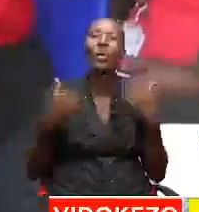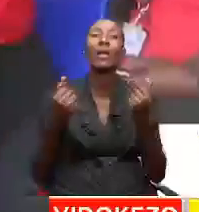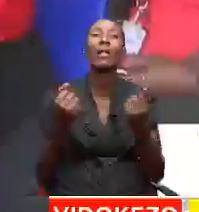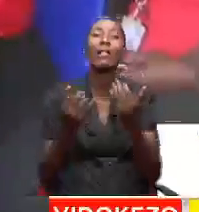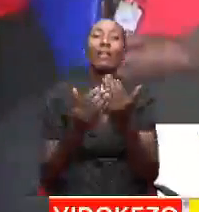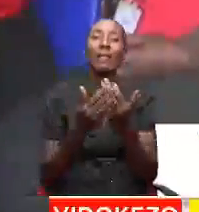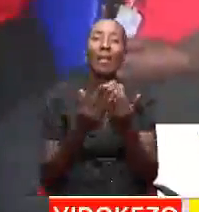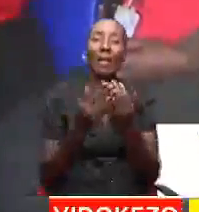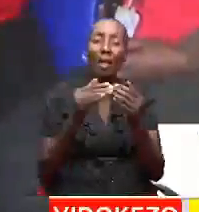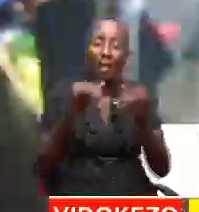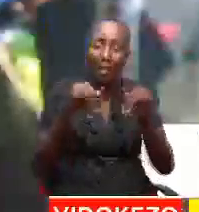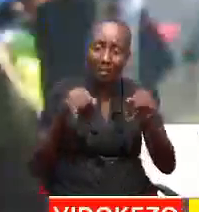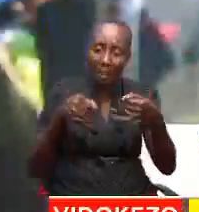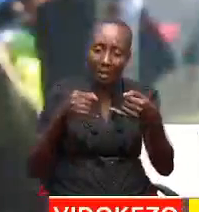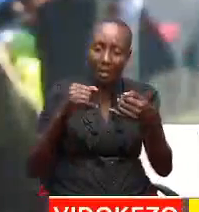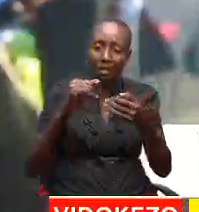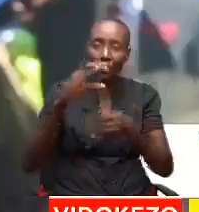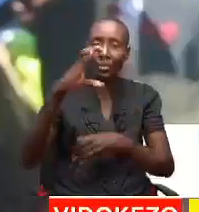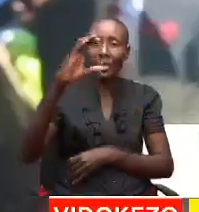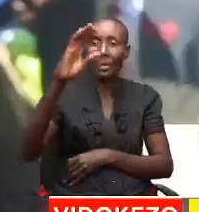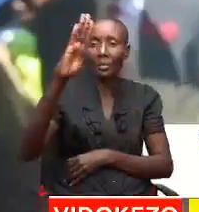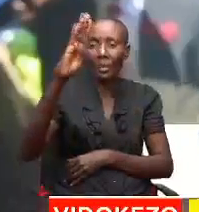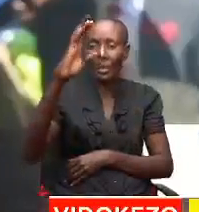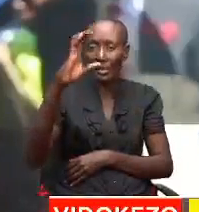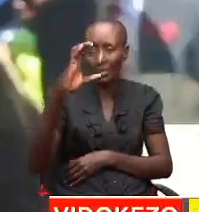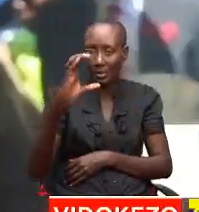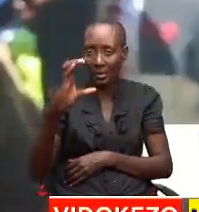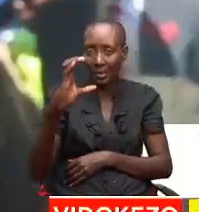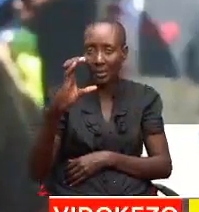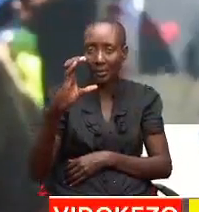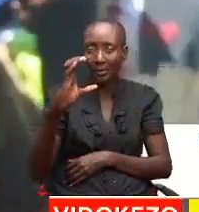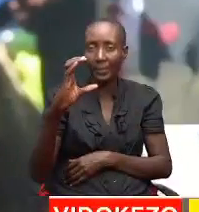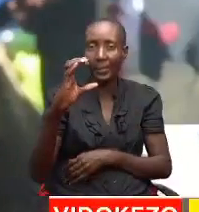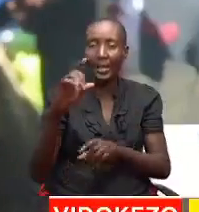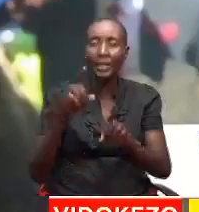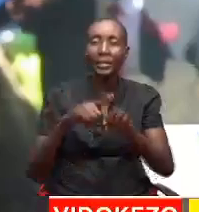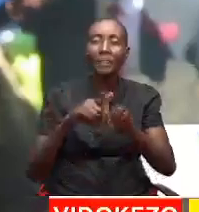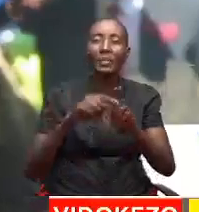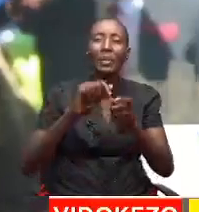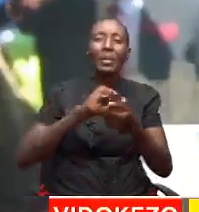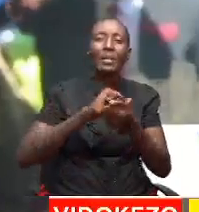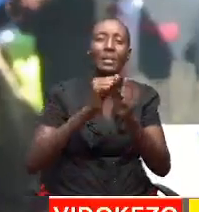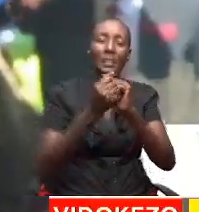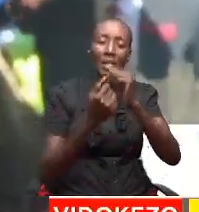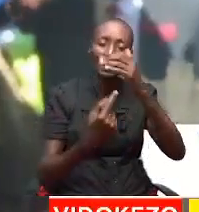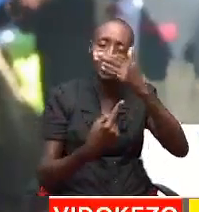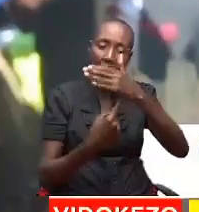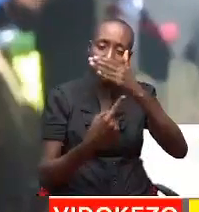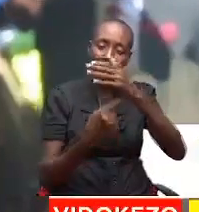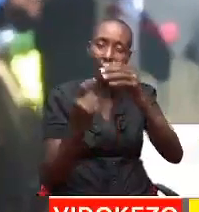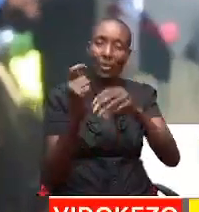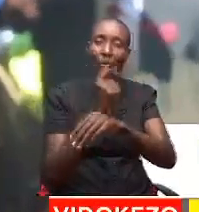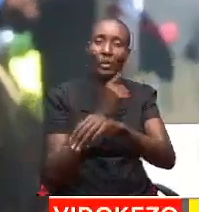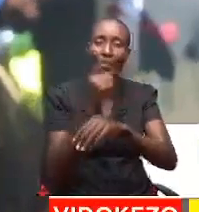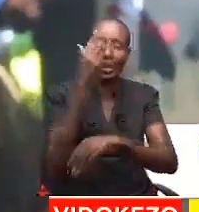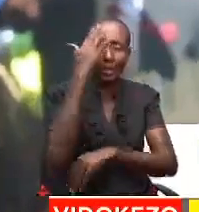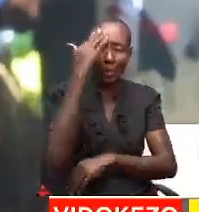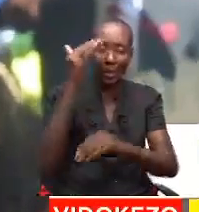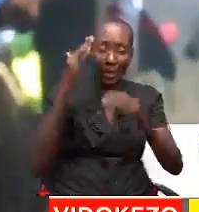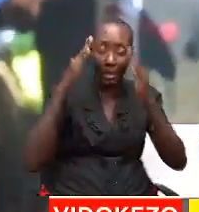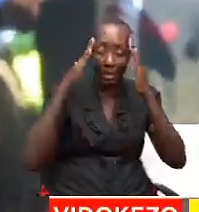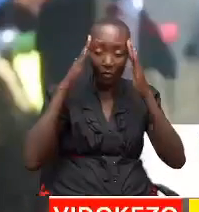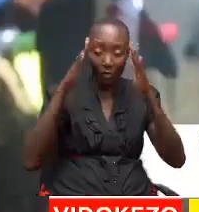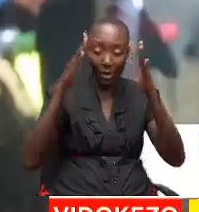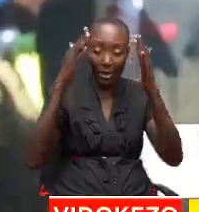new competence-based curriculum is a game changer in technical training because the focus is